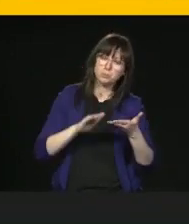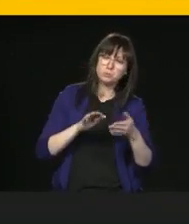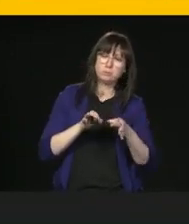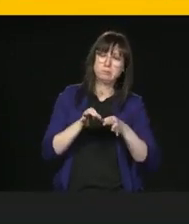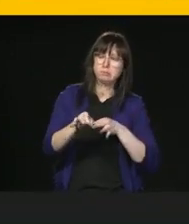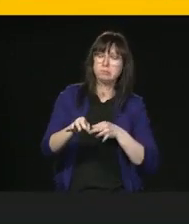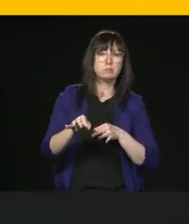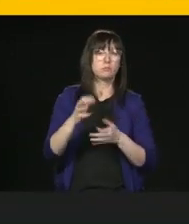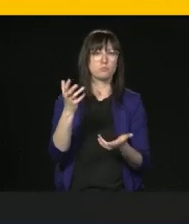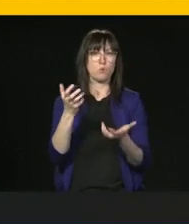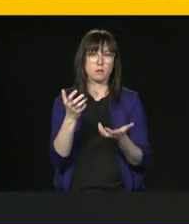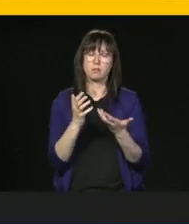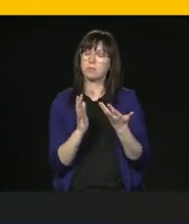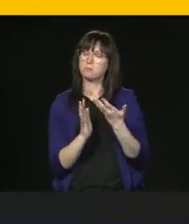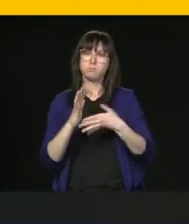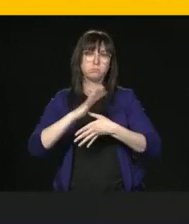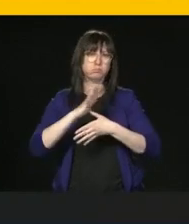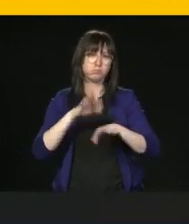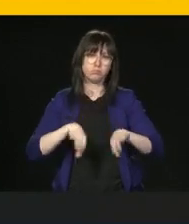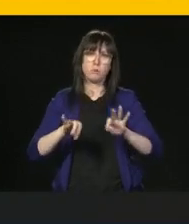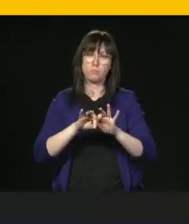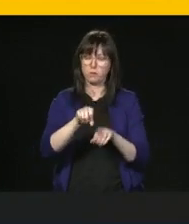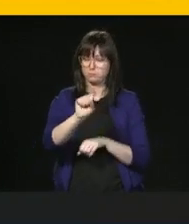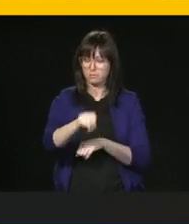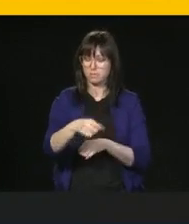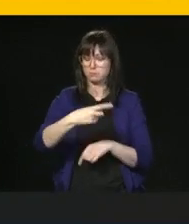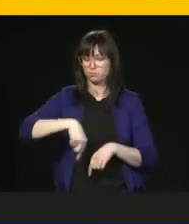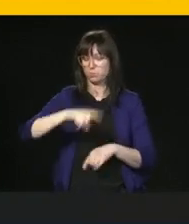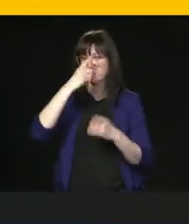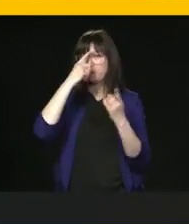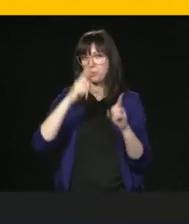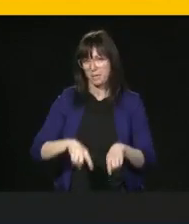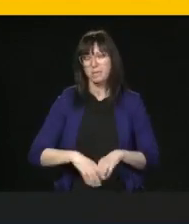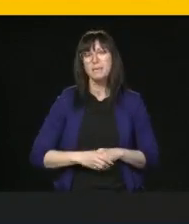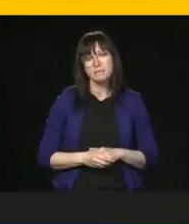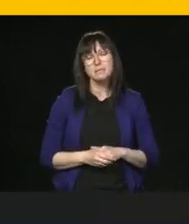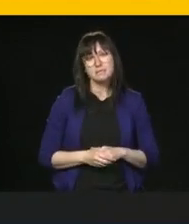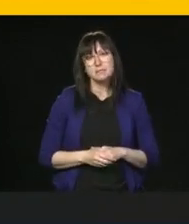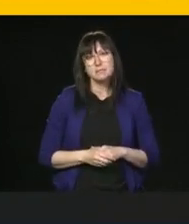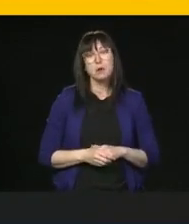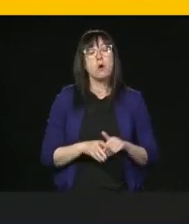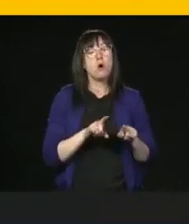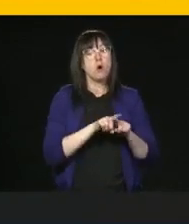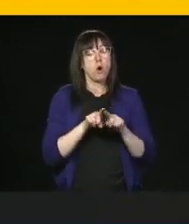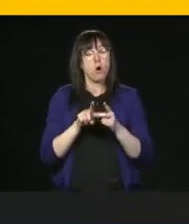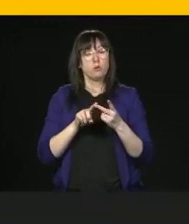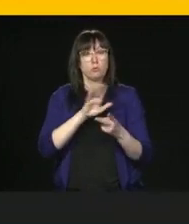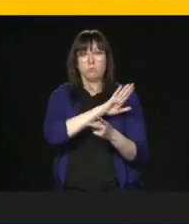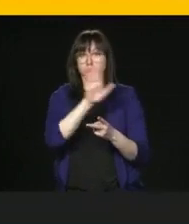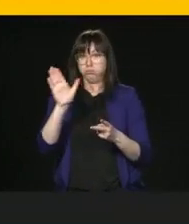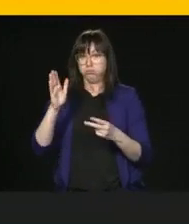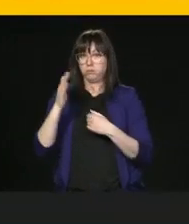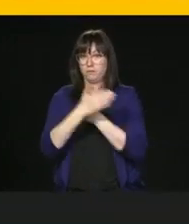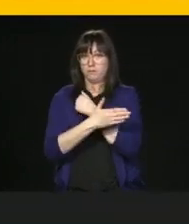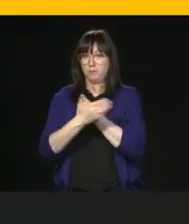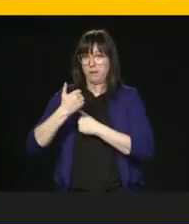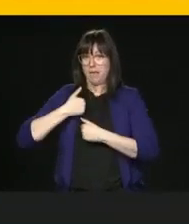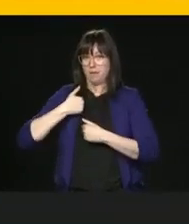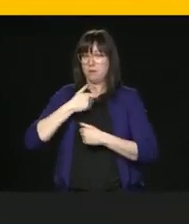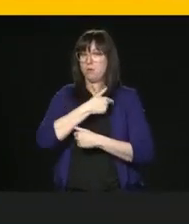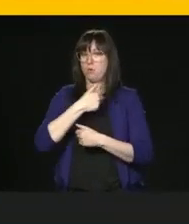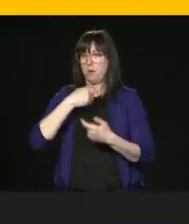importance. But we also all agree nationally that protecting vulnerable communities is a